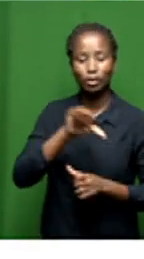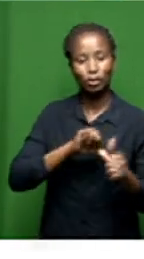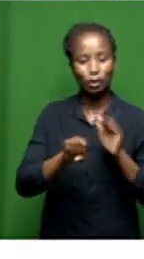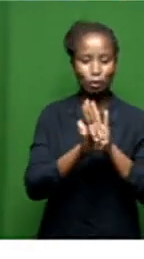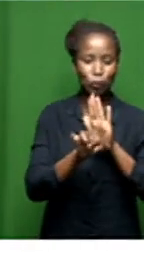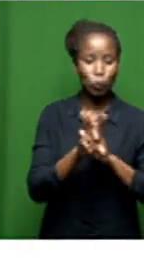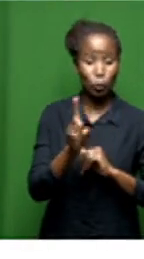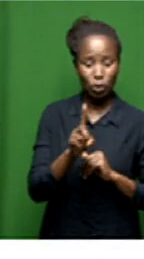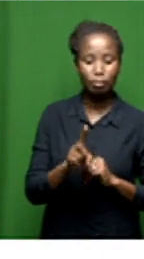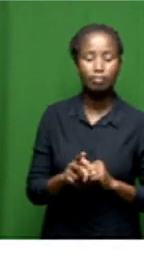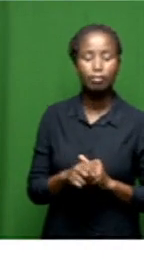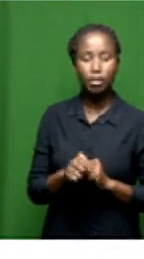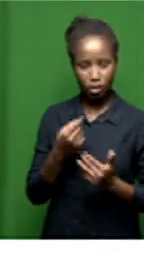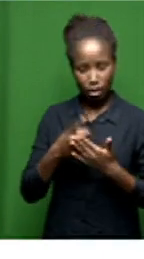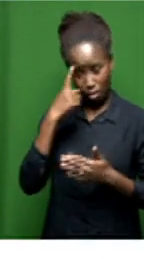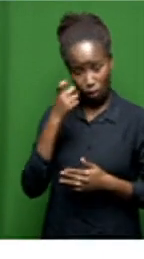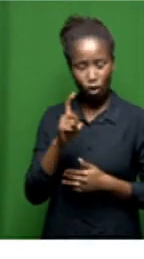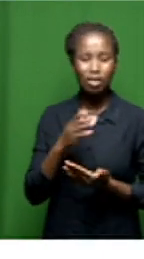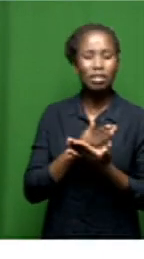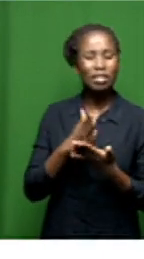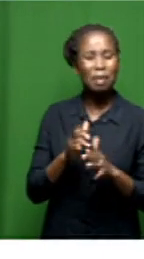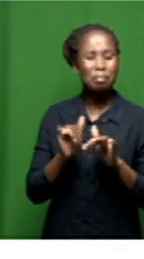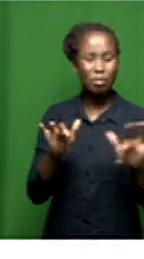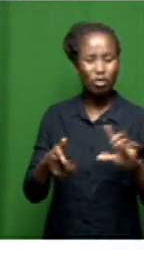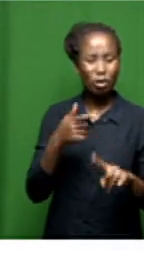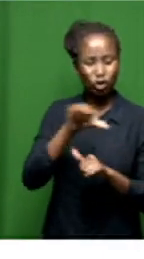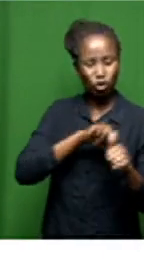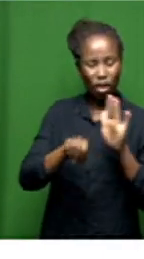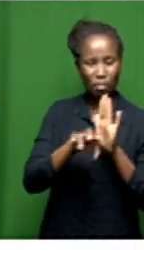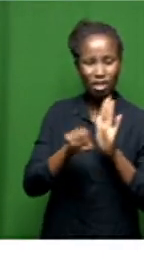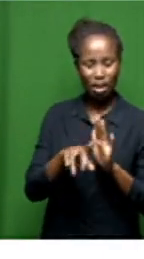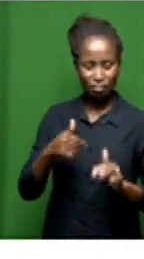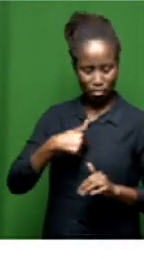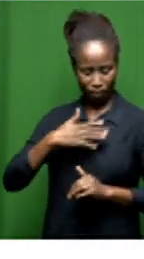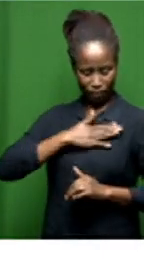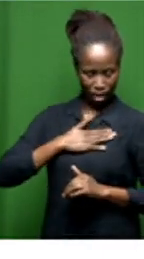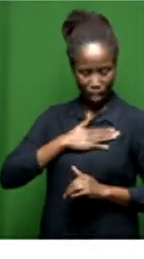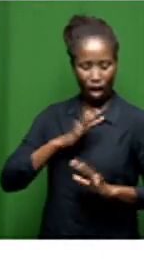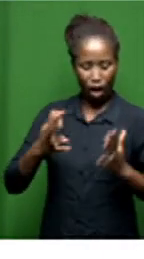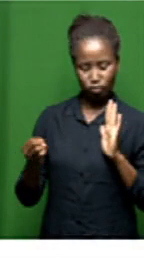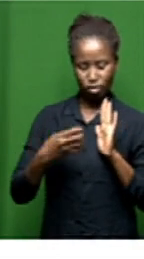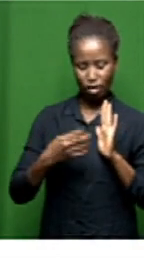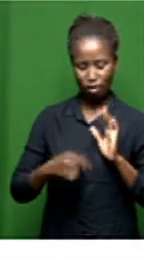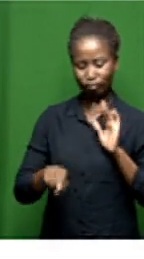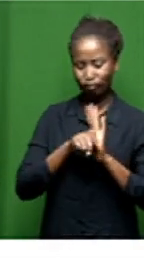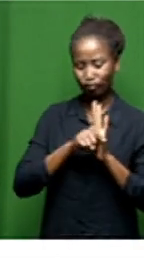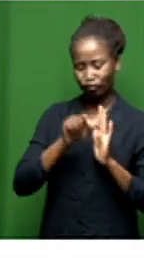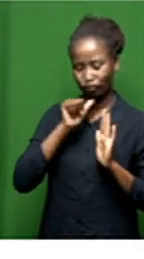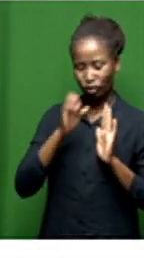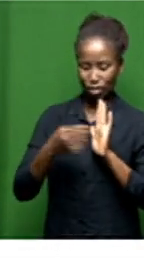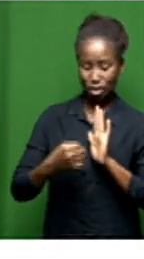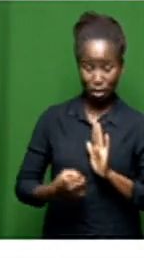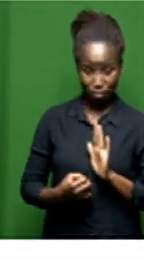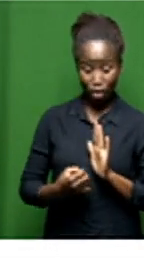people who just believe in writing what they feel like. And it's a freedom of thought, so anybody can do. And